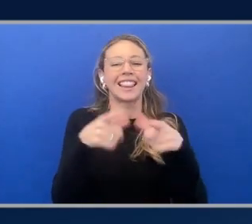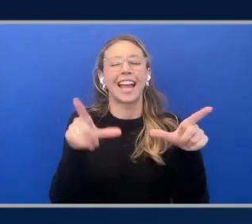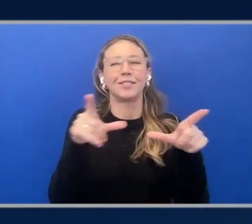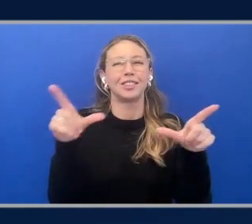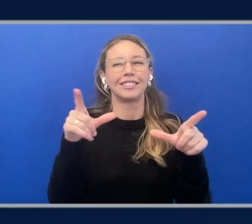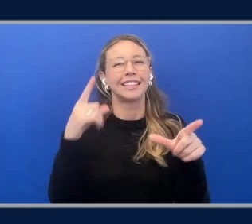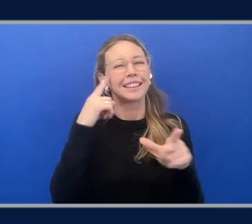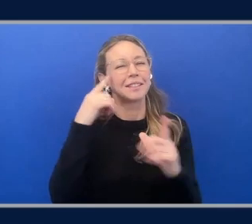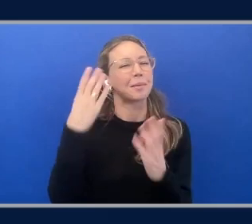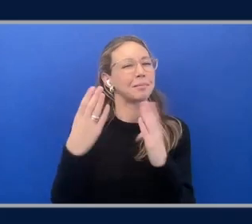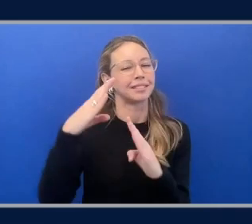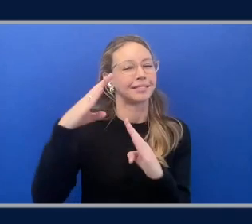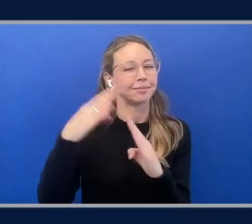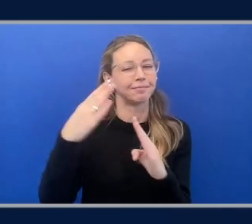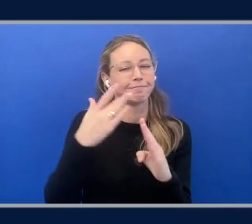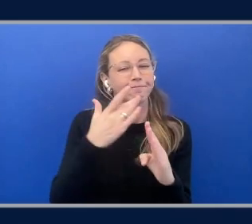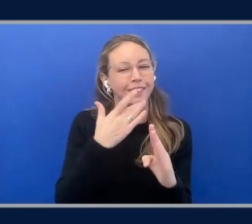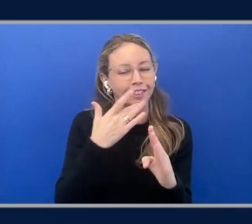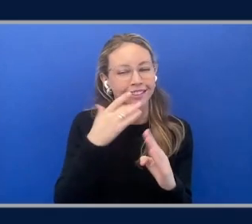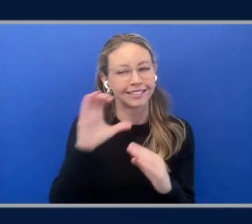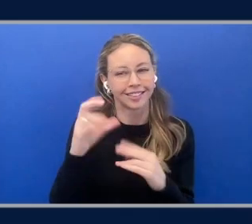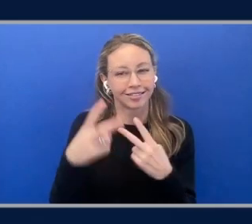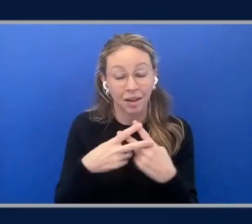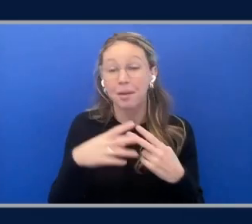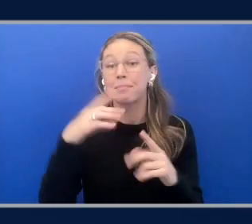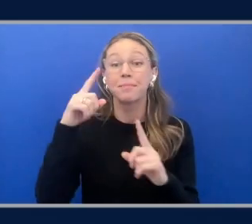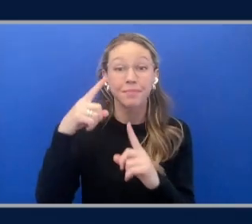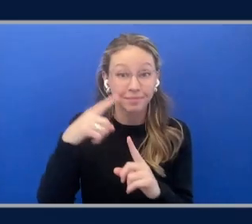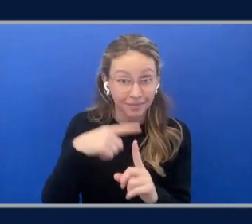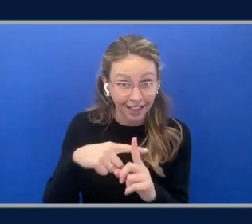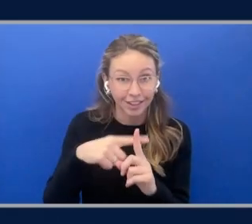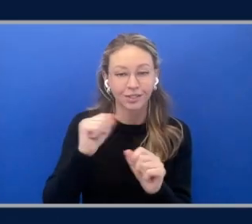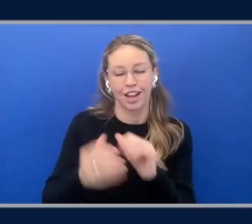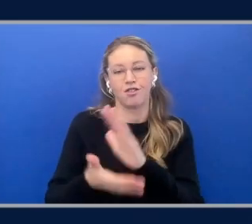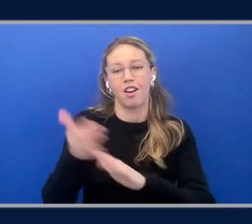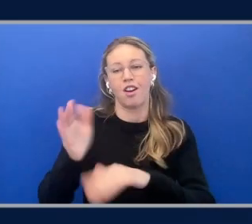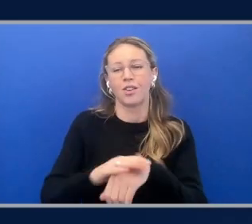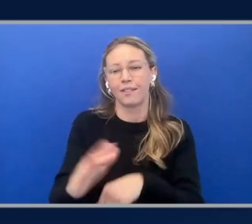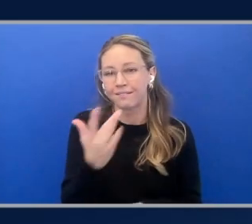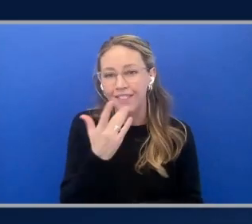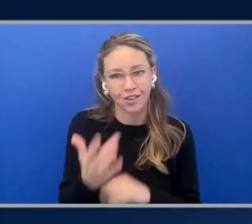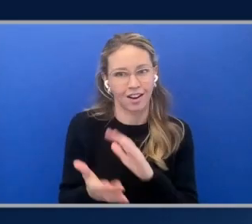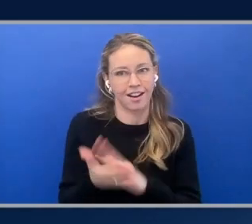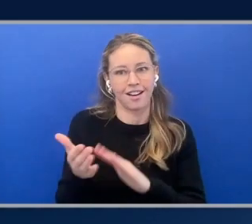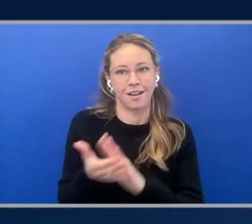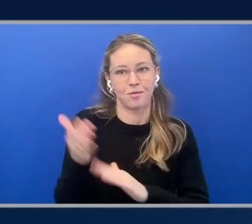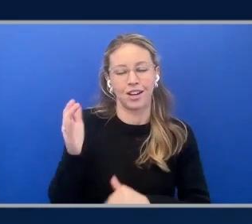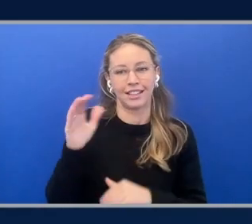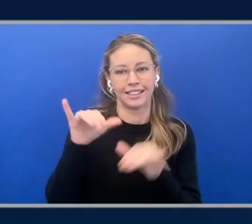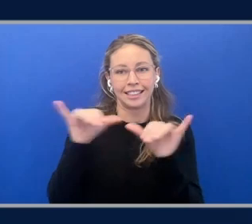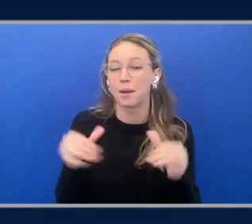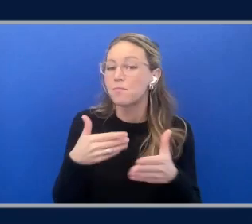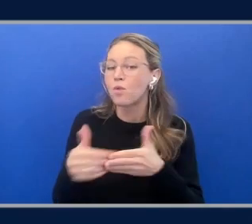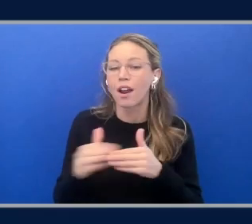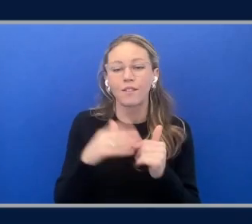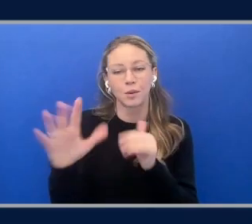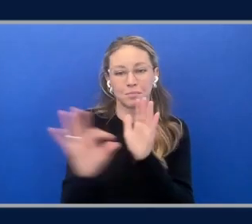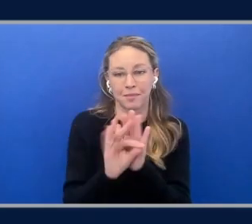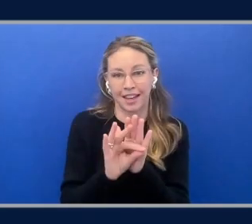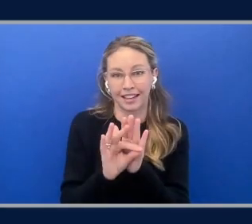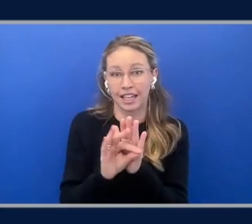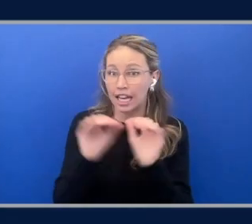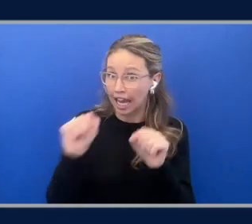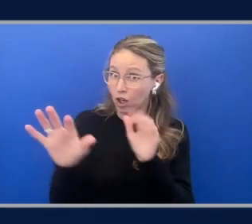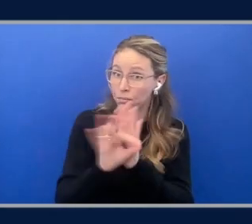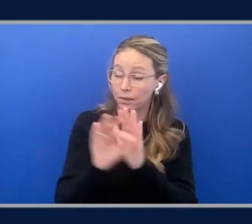favorite language. And you can run it on your favorite operating system. I mean, whatever distro you choose. Can you choose a distro